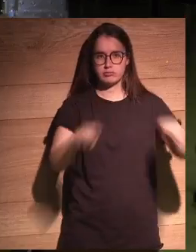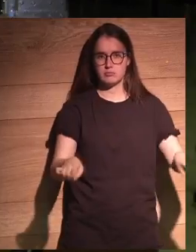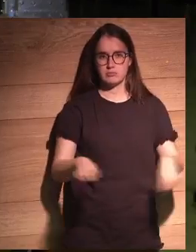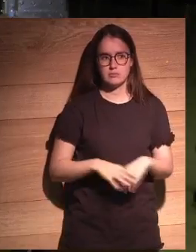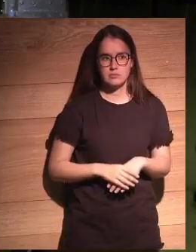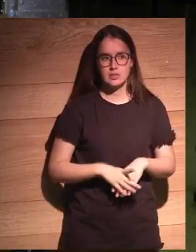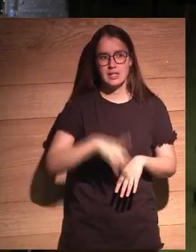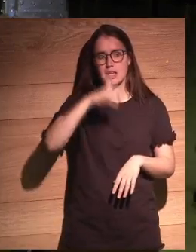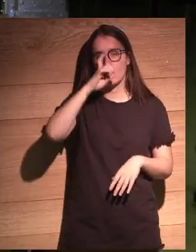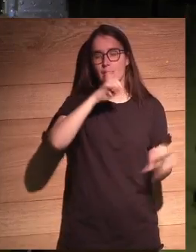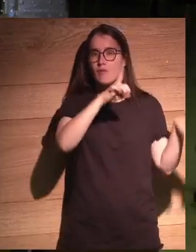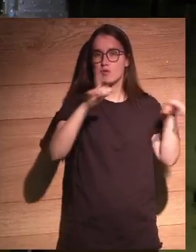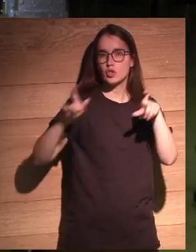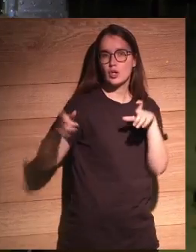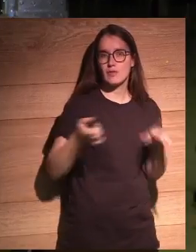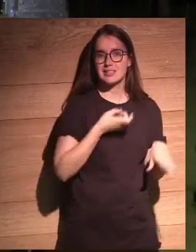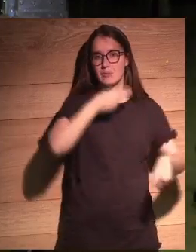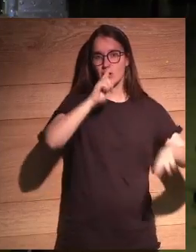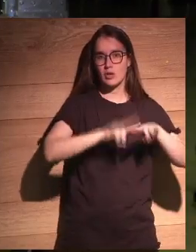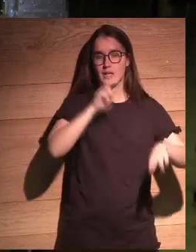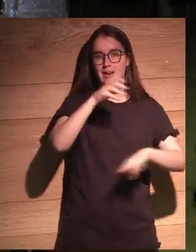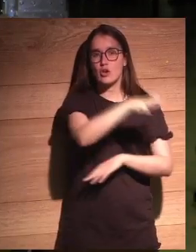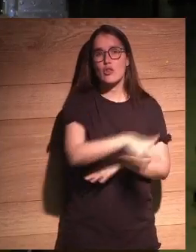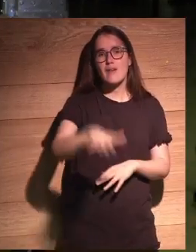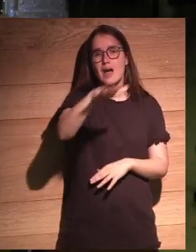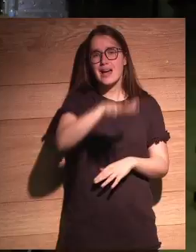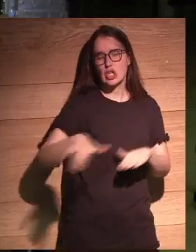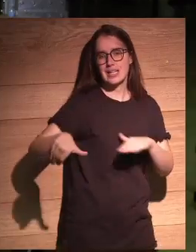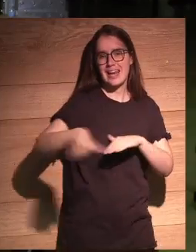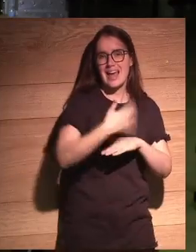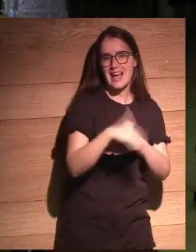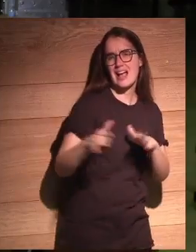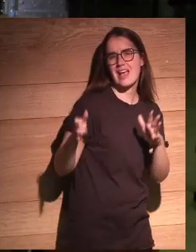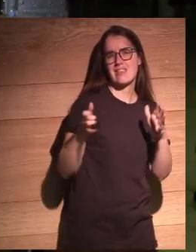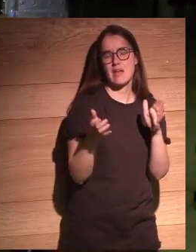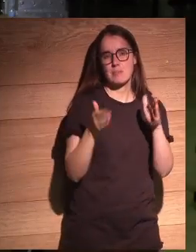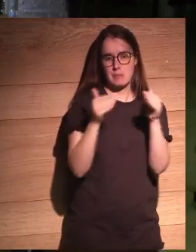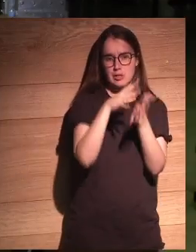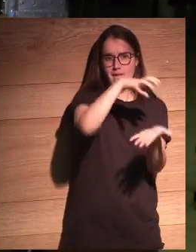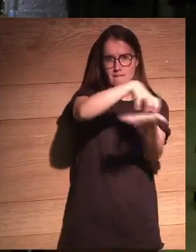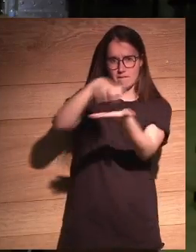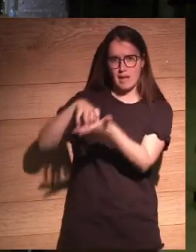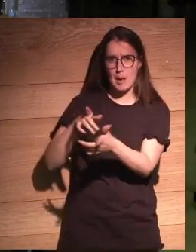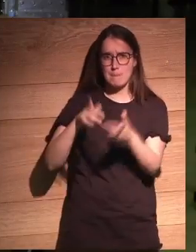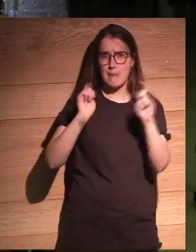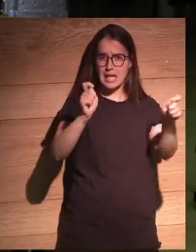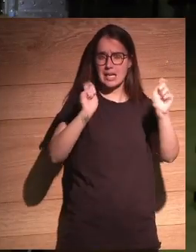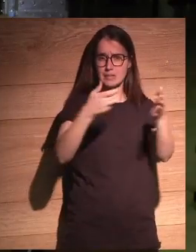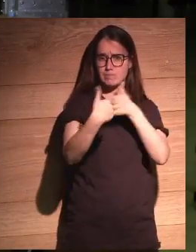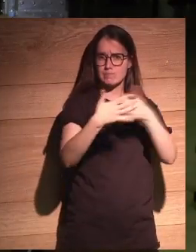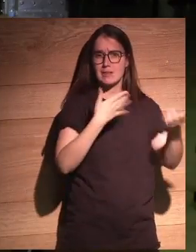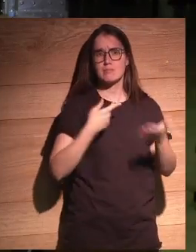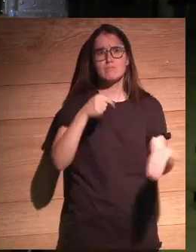given up getting in touch to others. I was remembering black and white photographs around